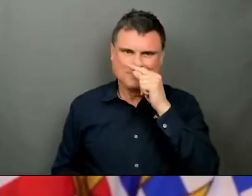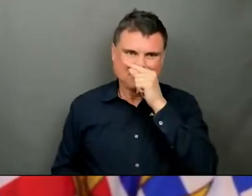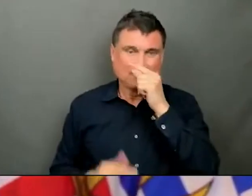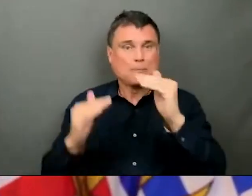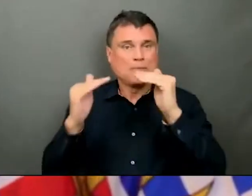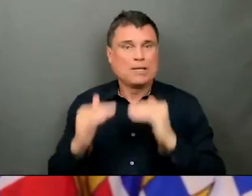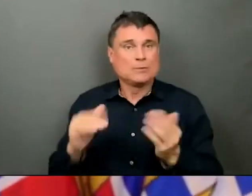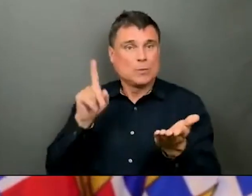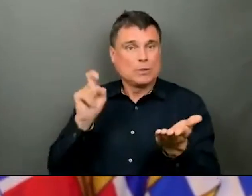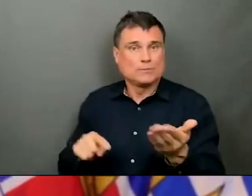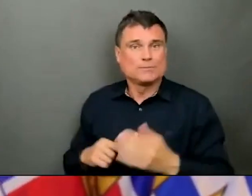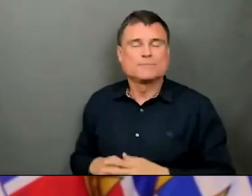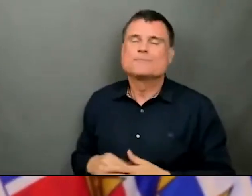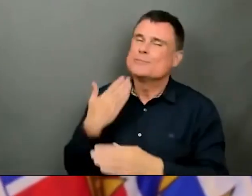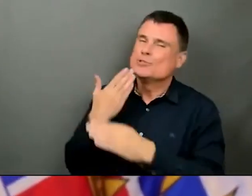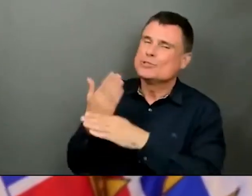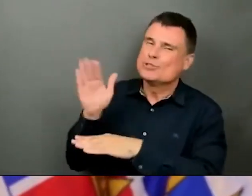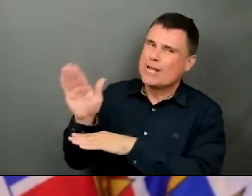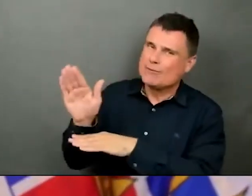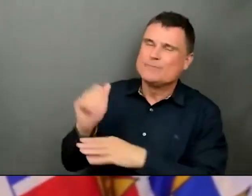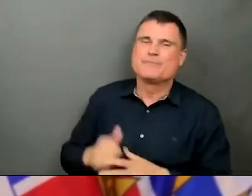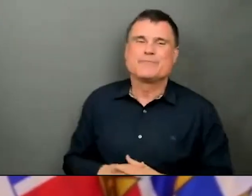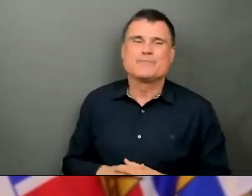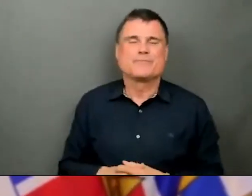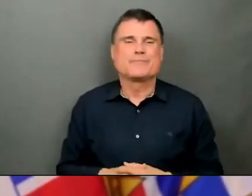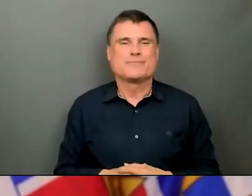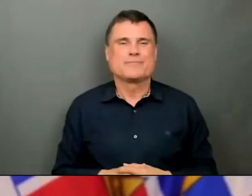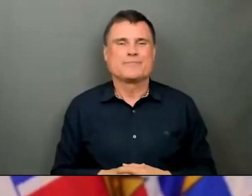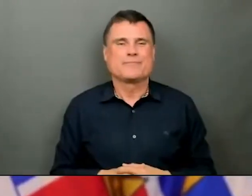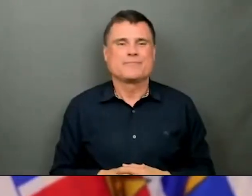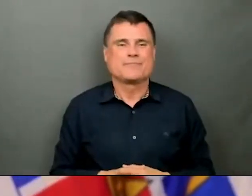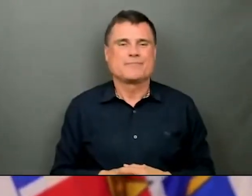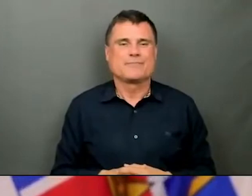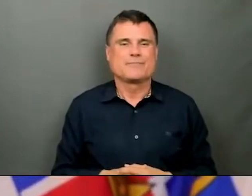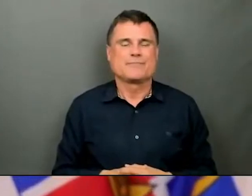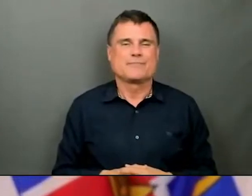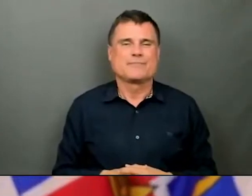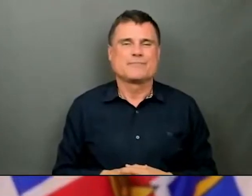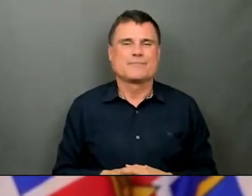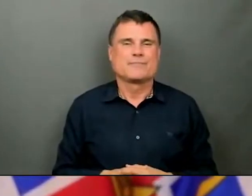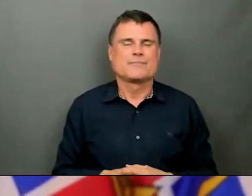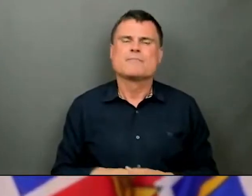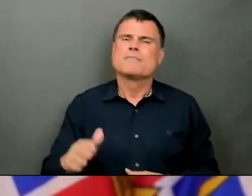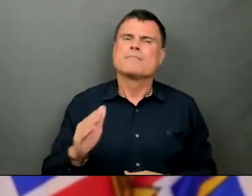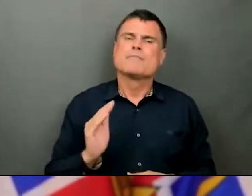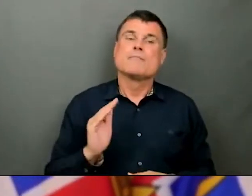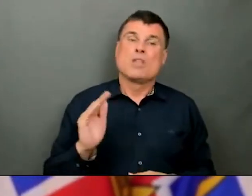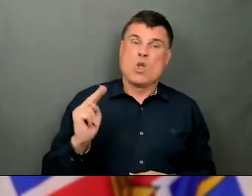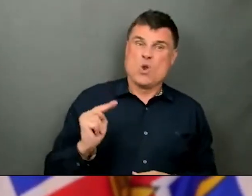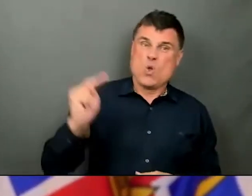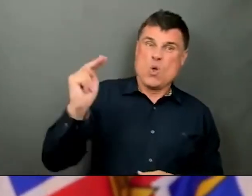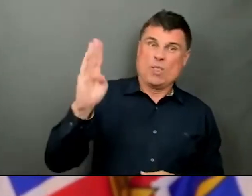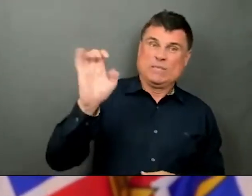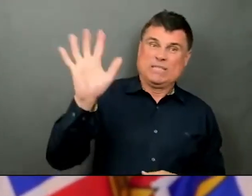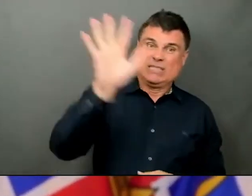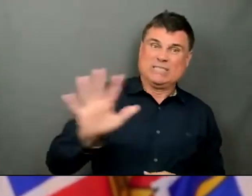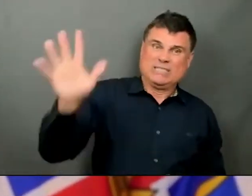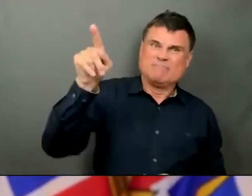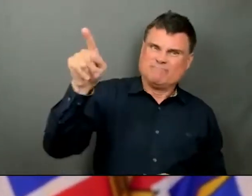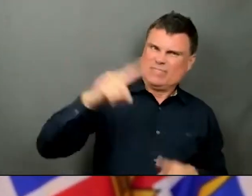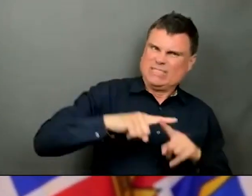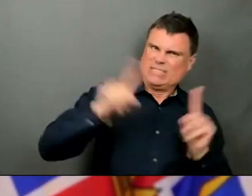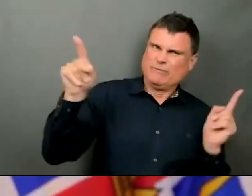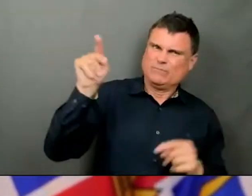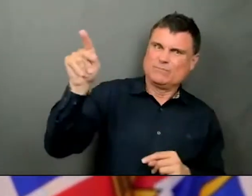Good afternoon. Thanks for taking the call today and the time. Regarding up here, a little bit of a different situation. Obviously, Alberta,